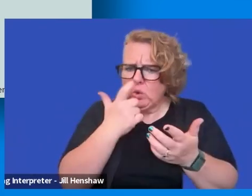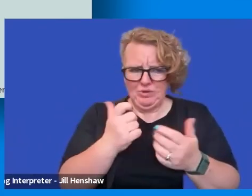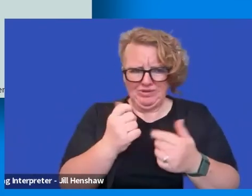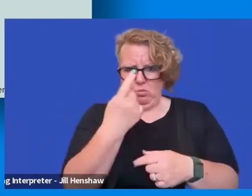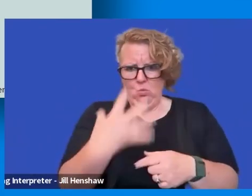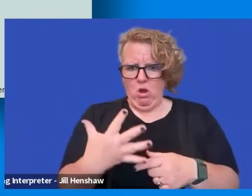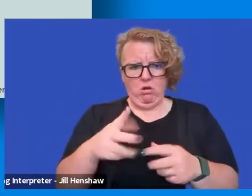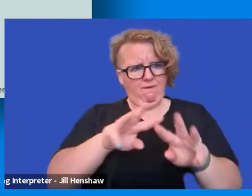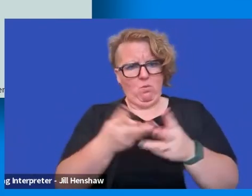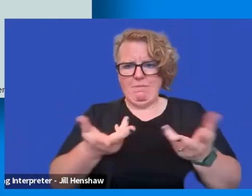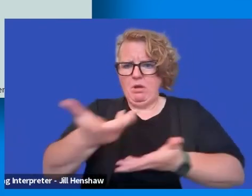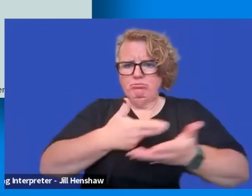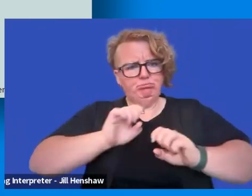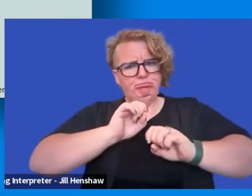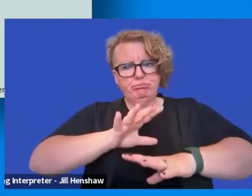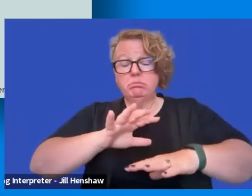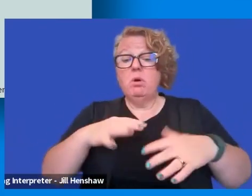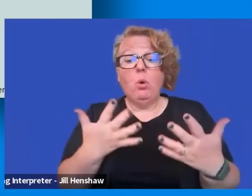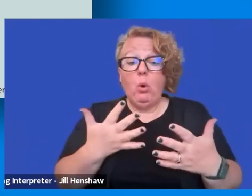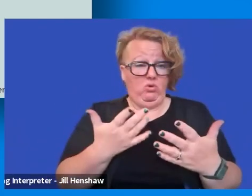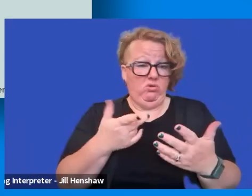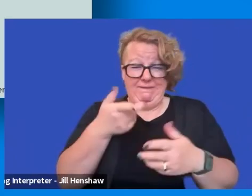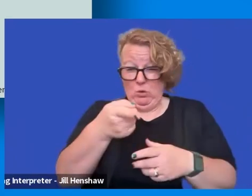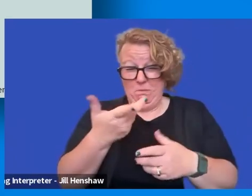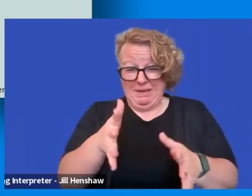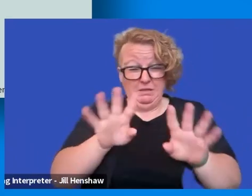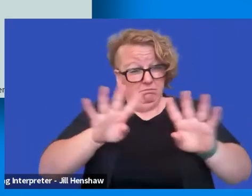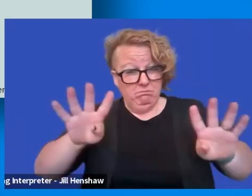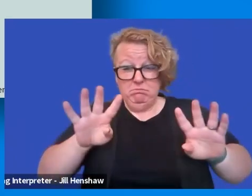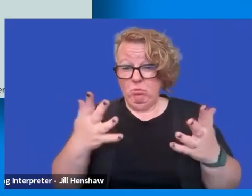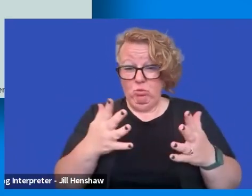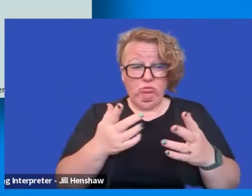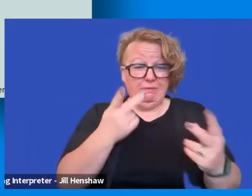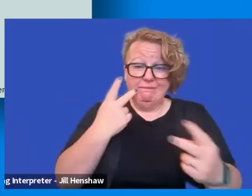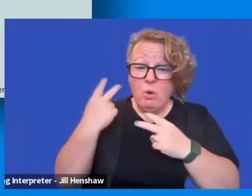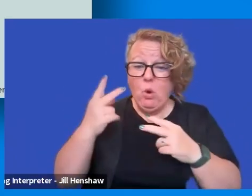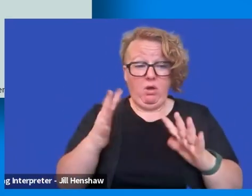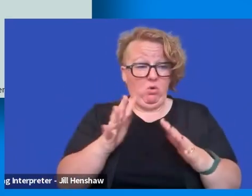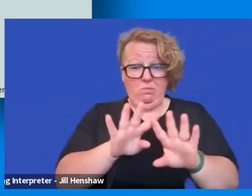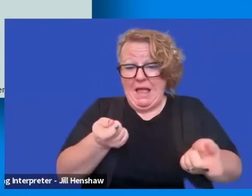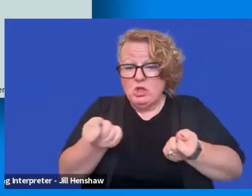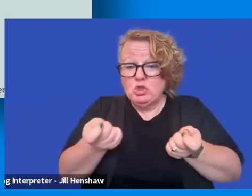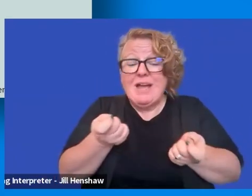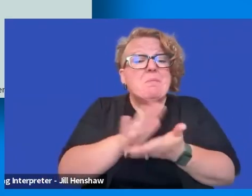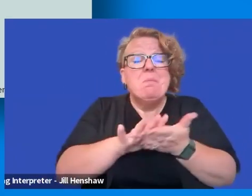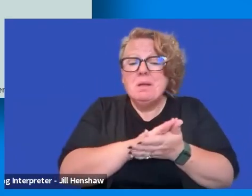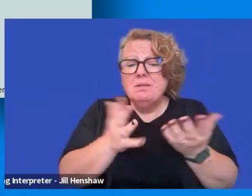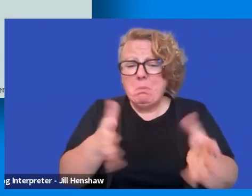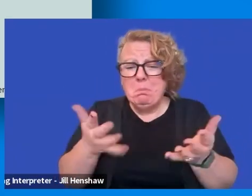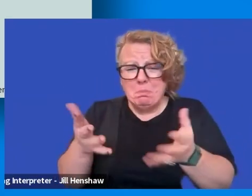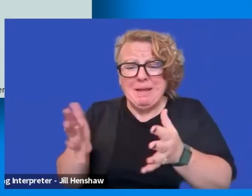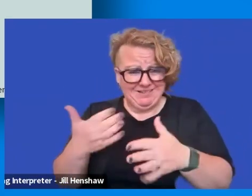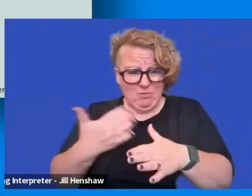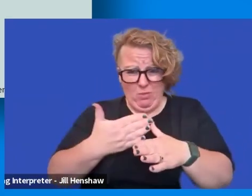have too, if you've been through the process of being a panelist, a reviewer, or a panel chair, you have likely done much of the